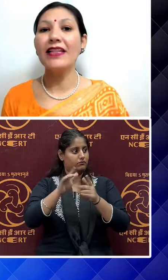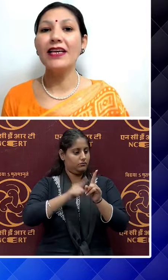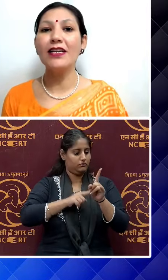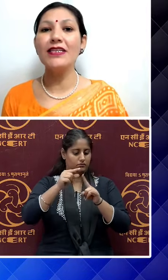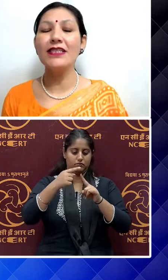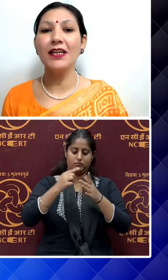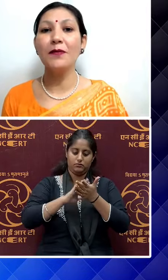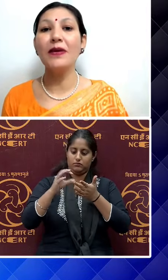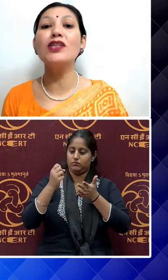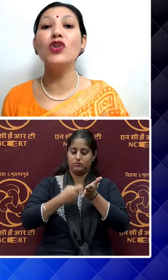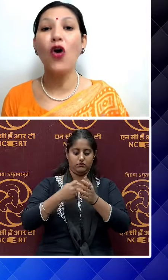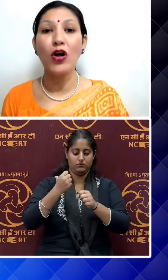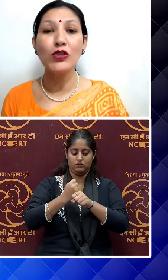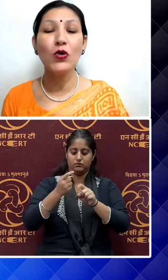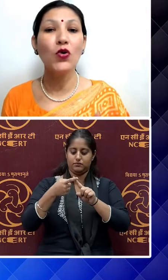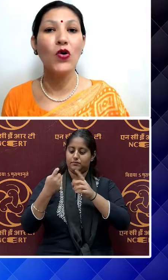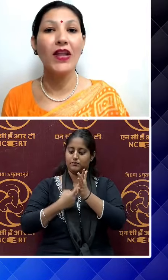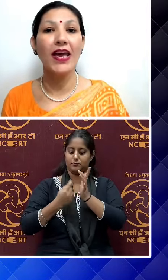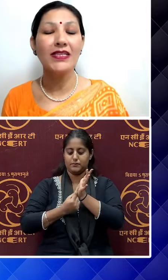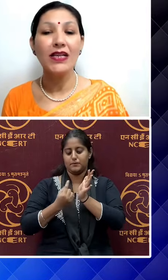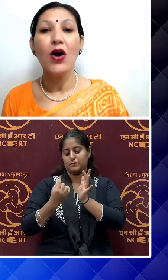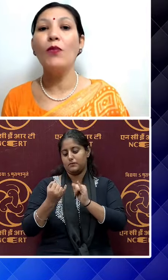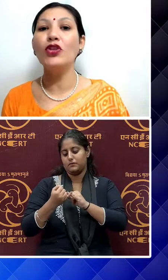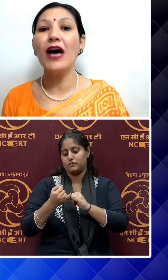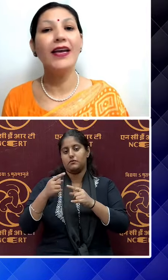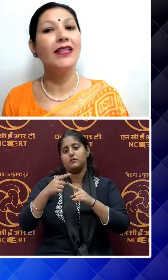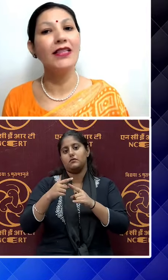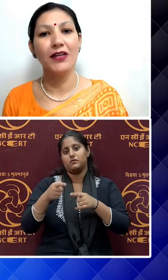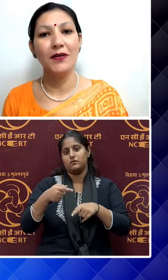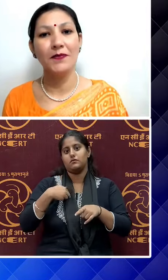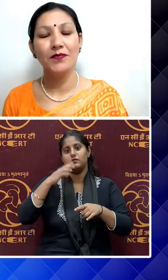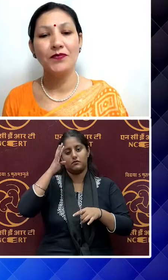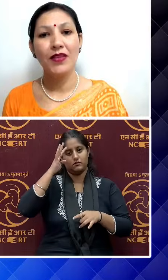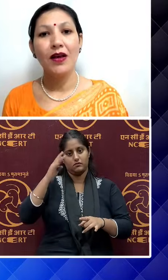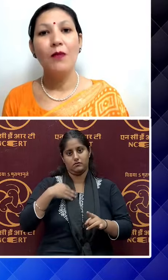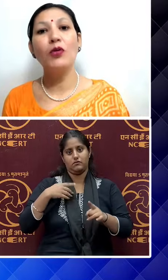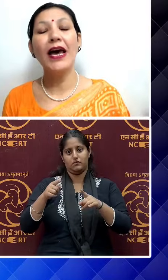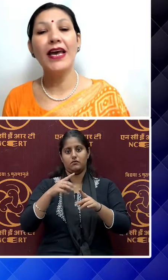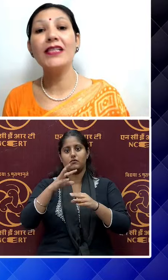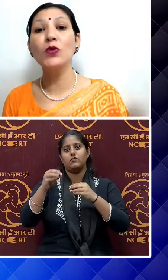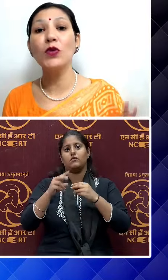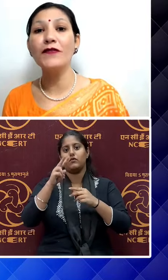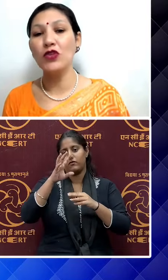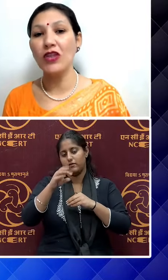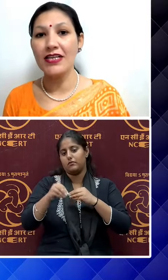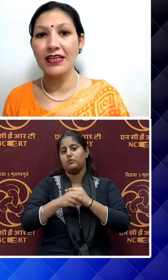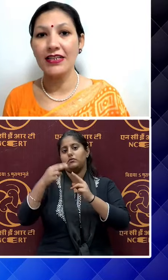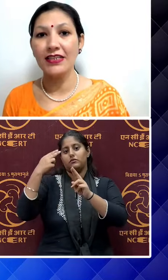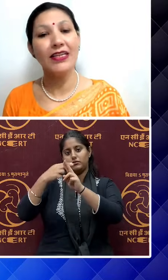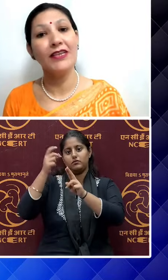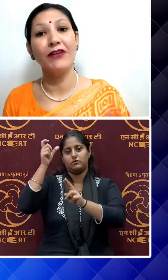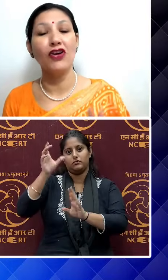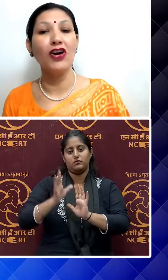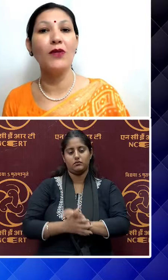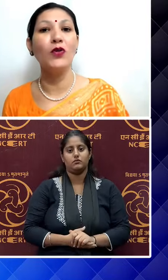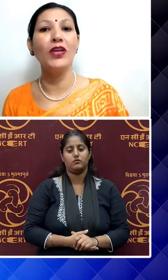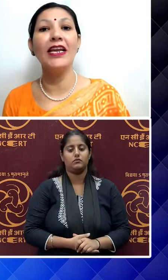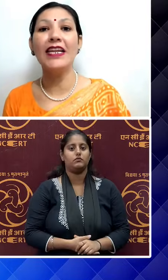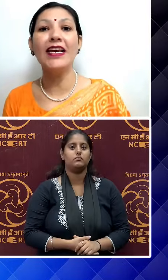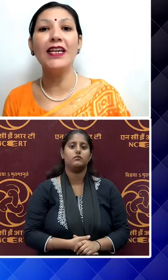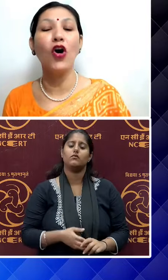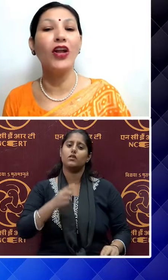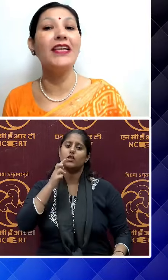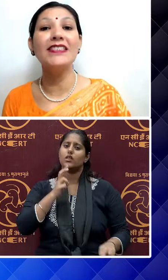that Pythagoras theorem is also known as Buddhayan theorem. Buddhayan Sulaf Sutras are there. If I talk about